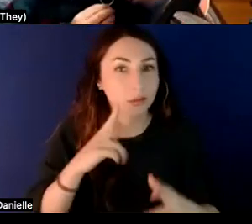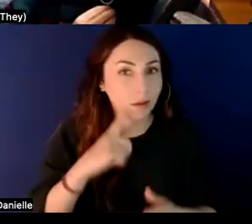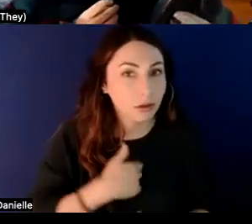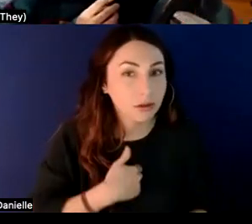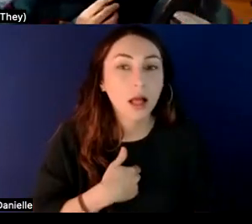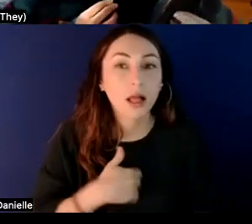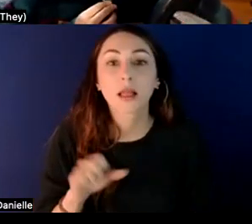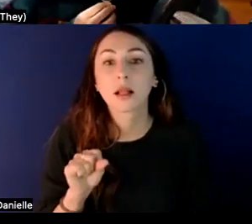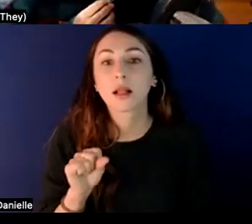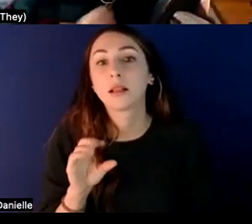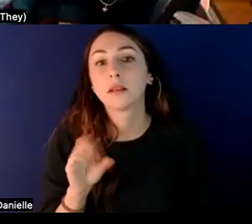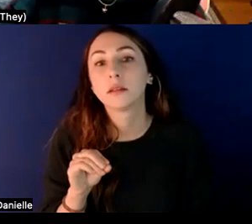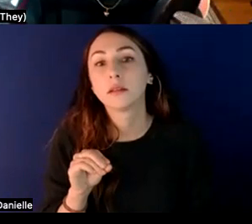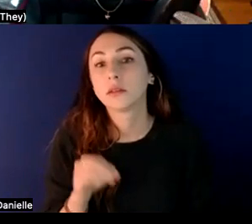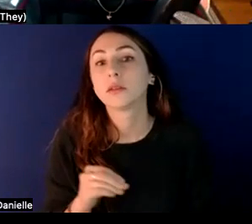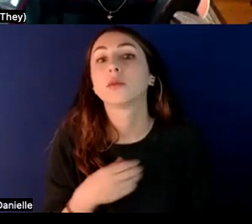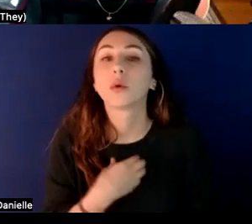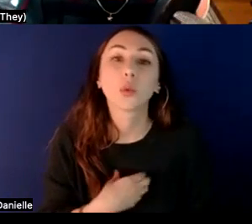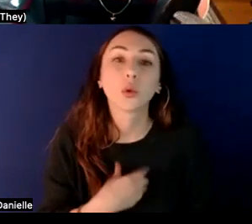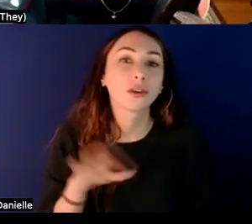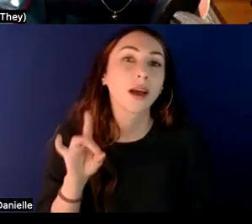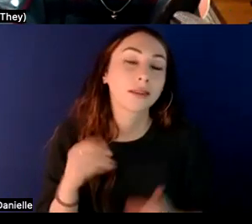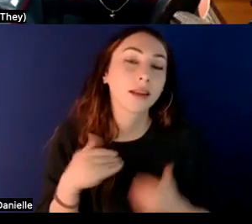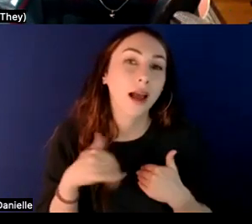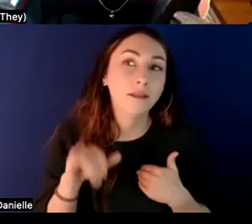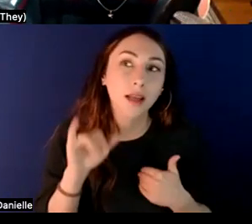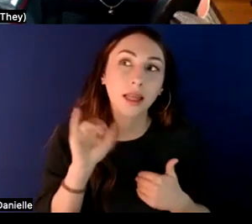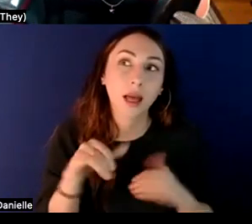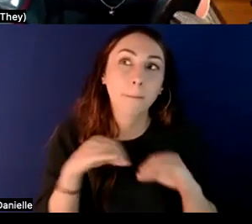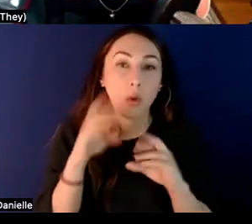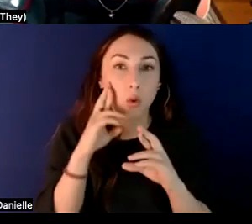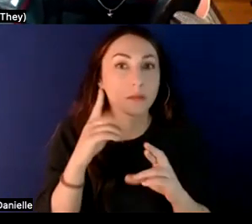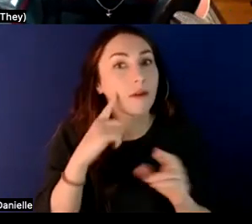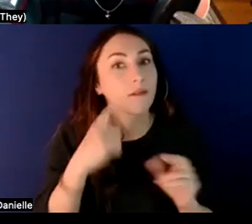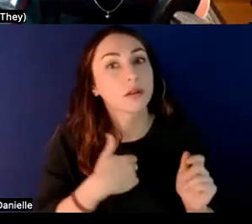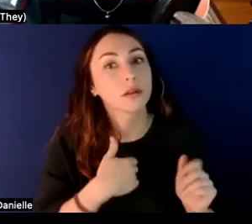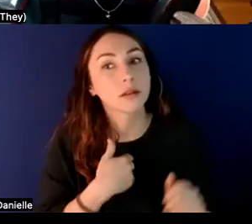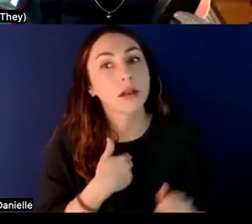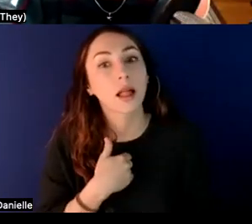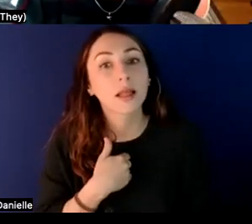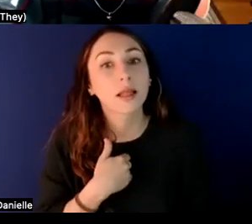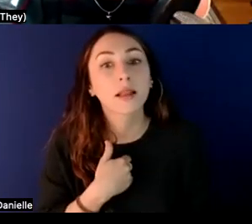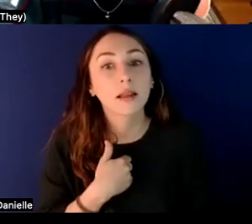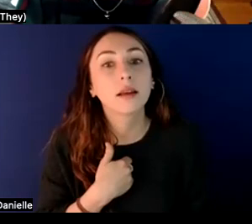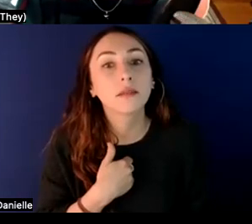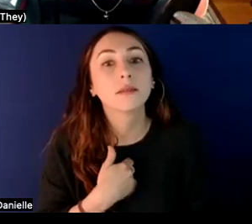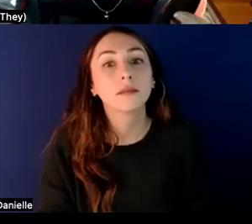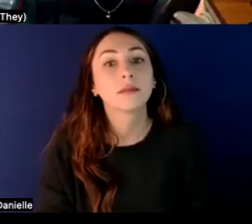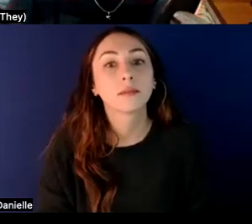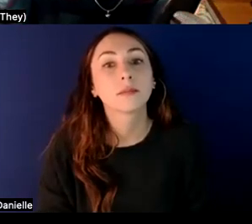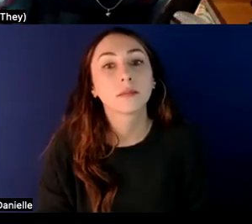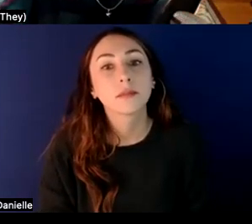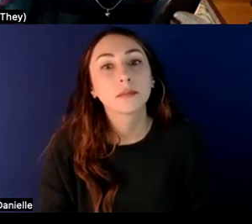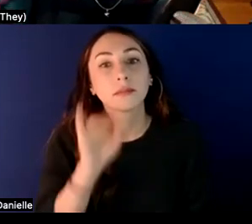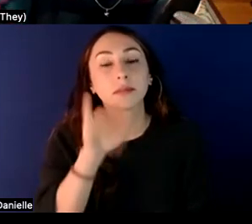So I wish I had more of that respect for myself. Like, I think that's like